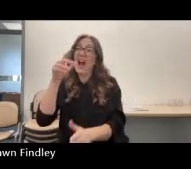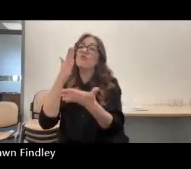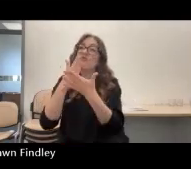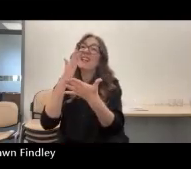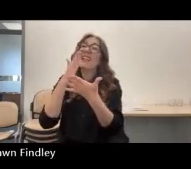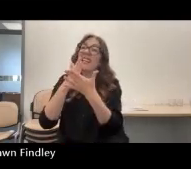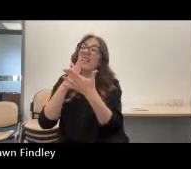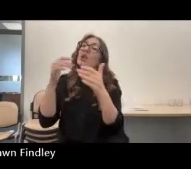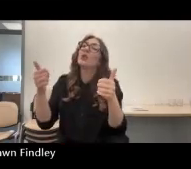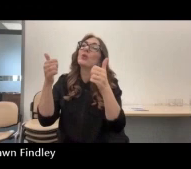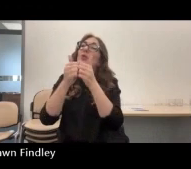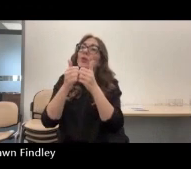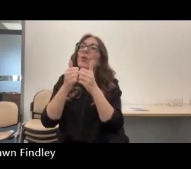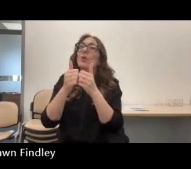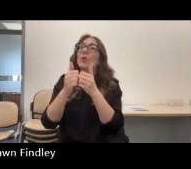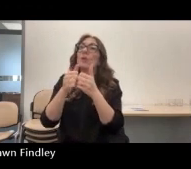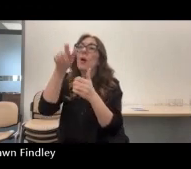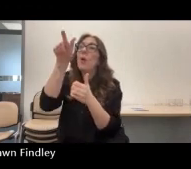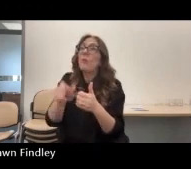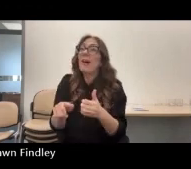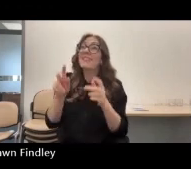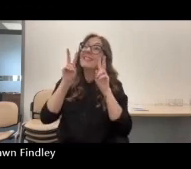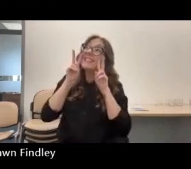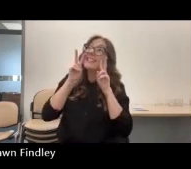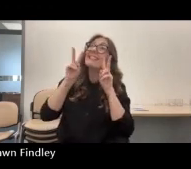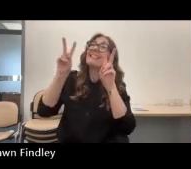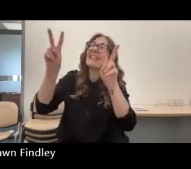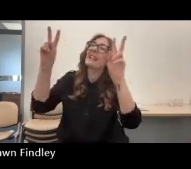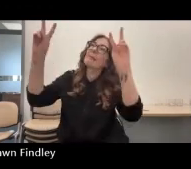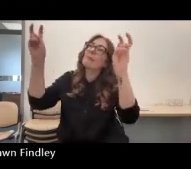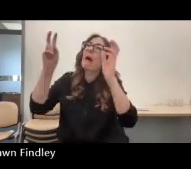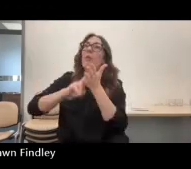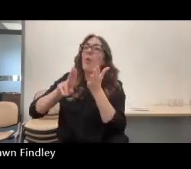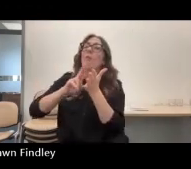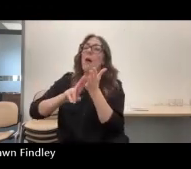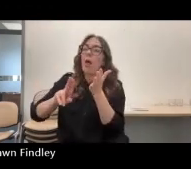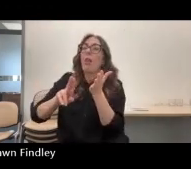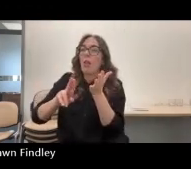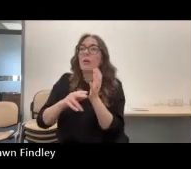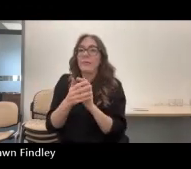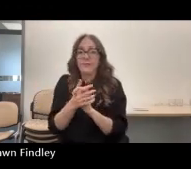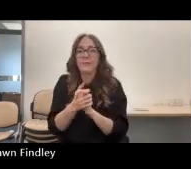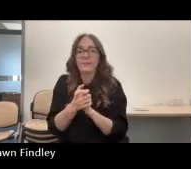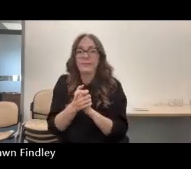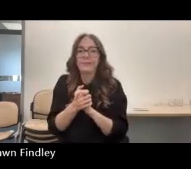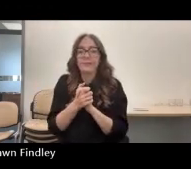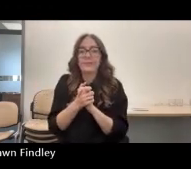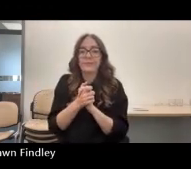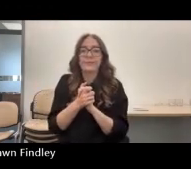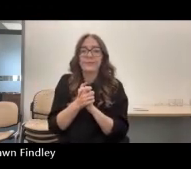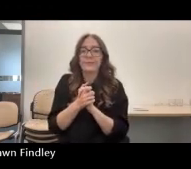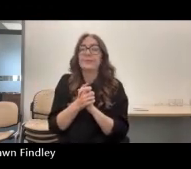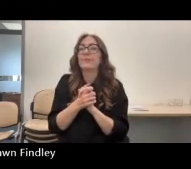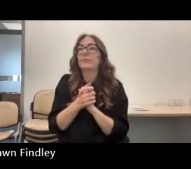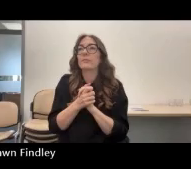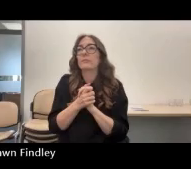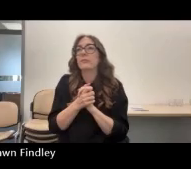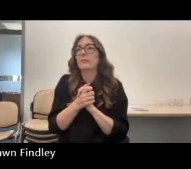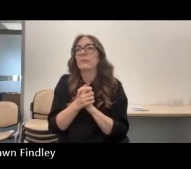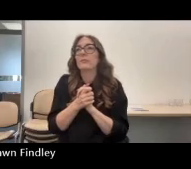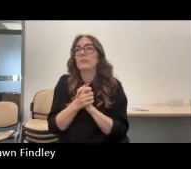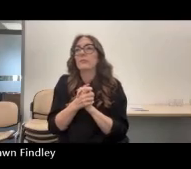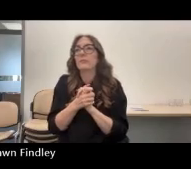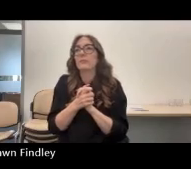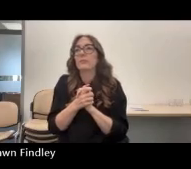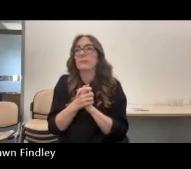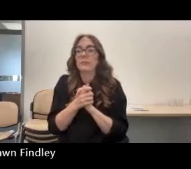adaptive brightness is absolutely fine, because when it adjusts the brightness, I can still see the screen across those circumstances.